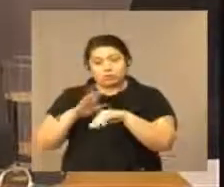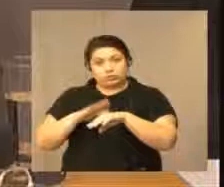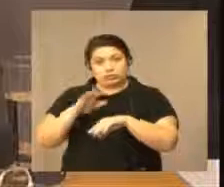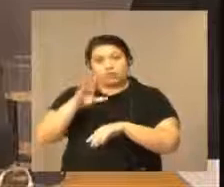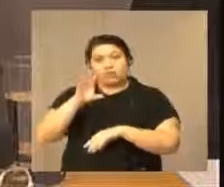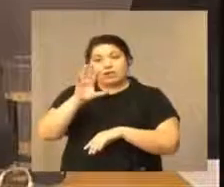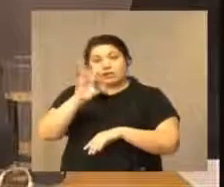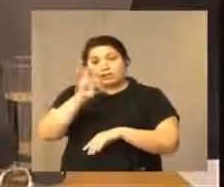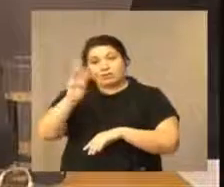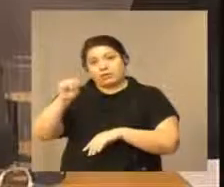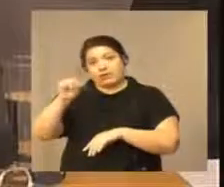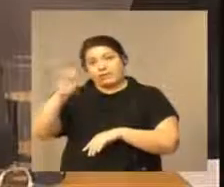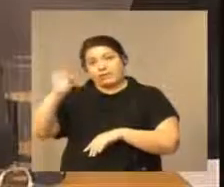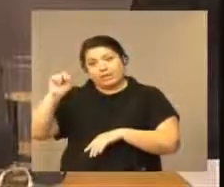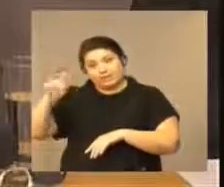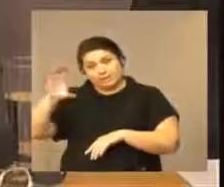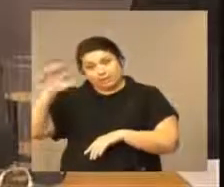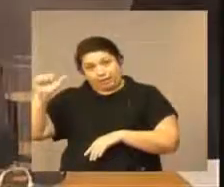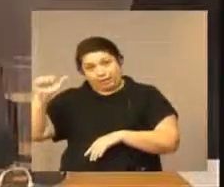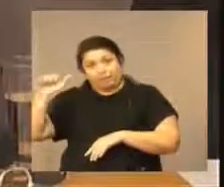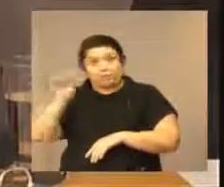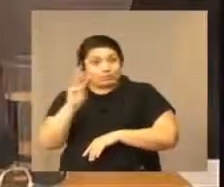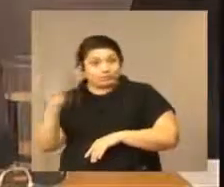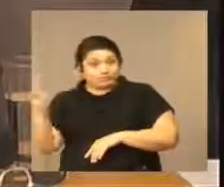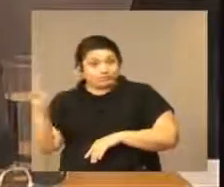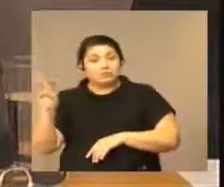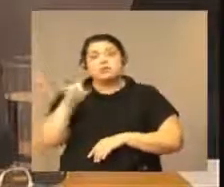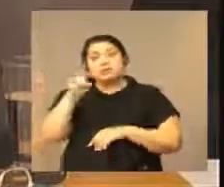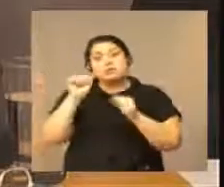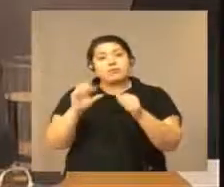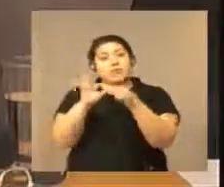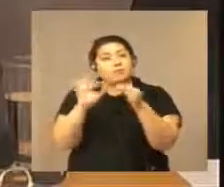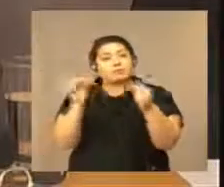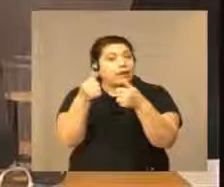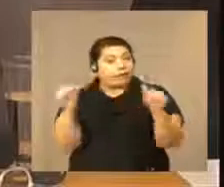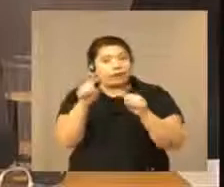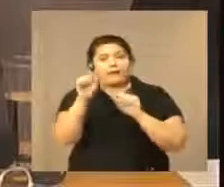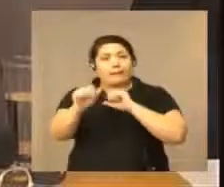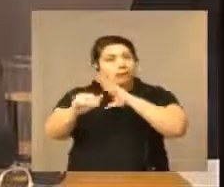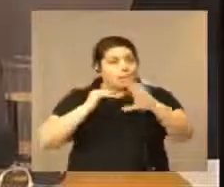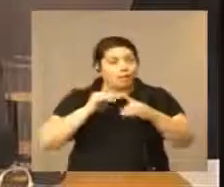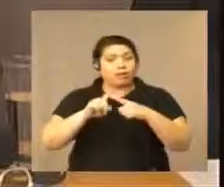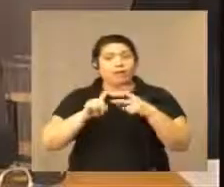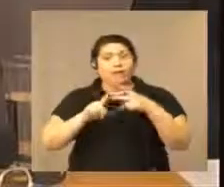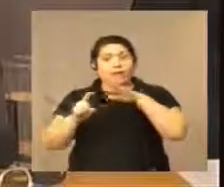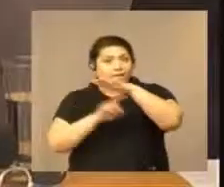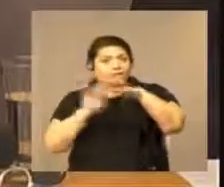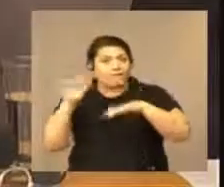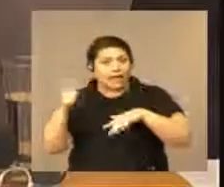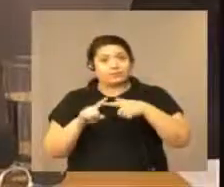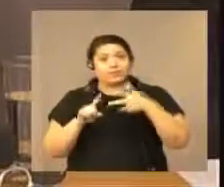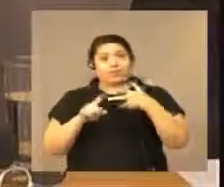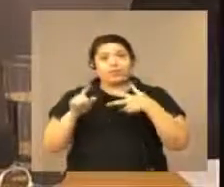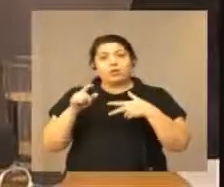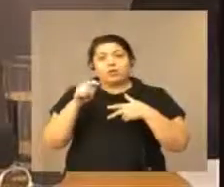at www.afn.ca. And you can also provide your comments by email, fax, or other accessible formats,